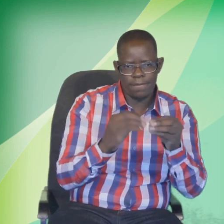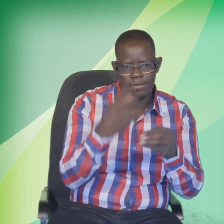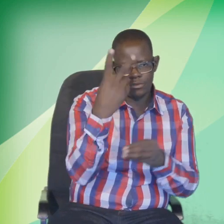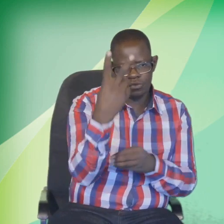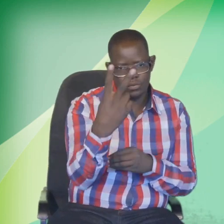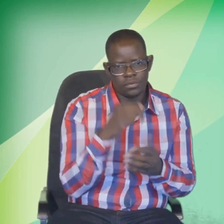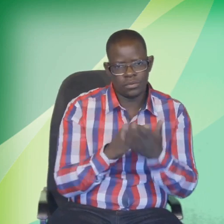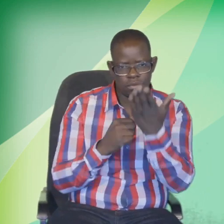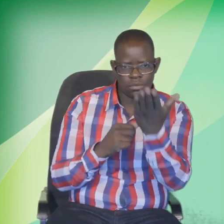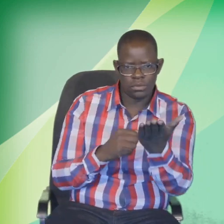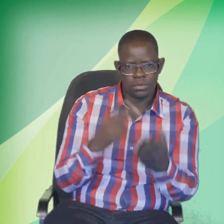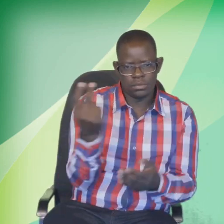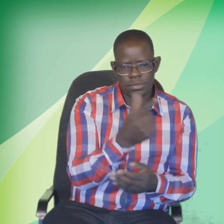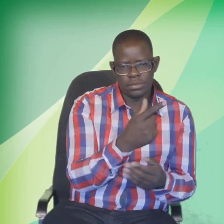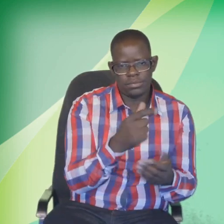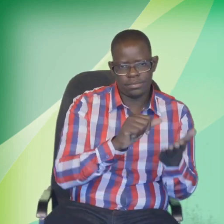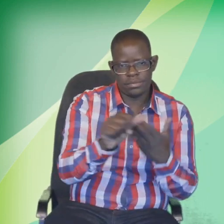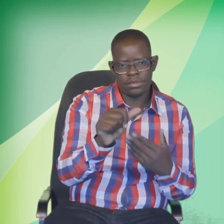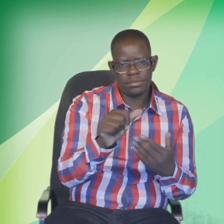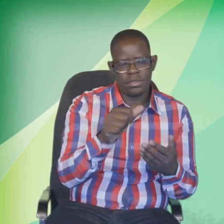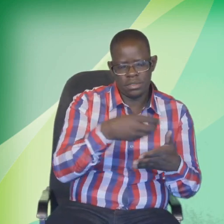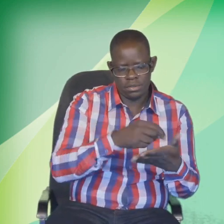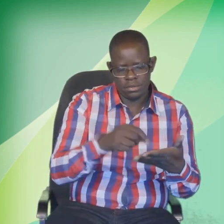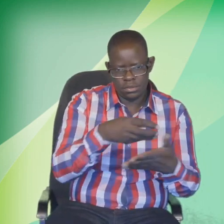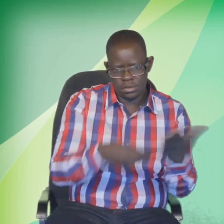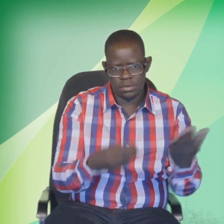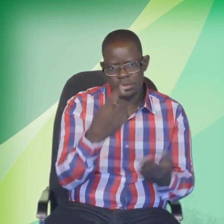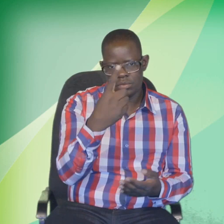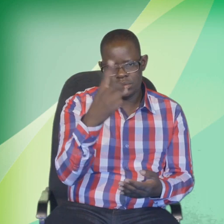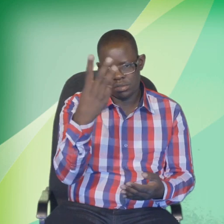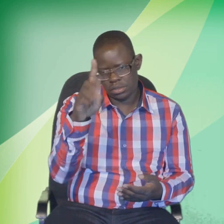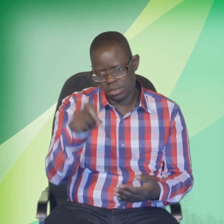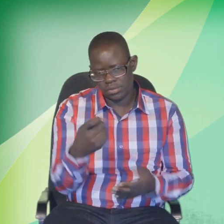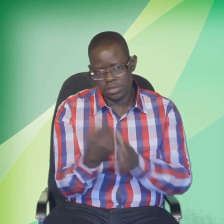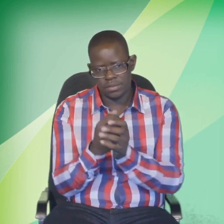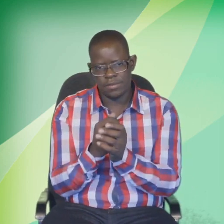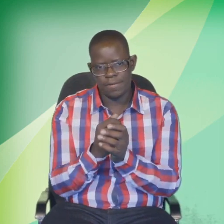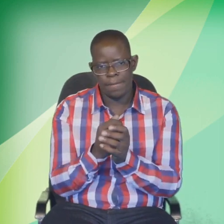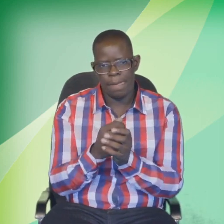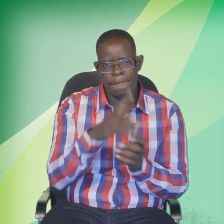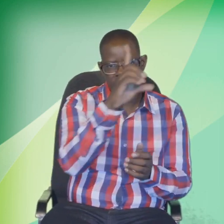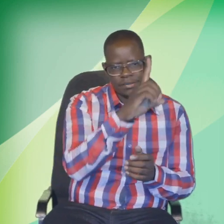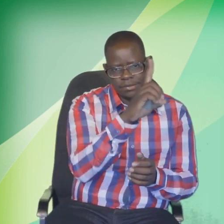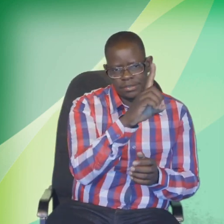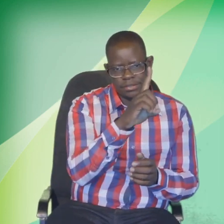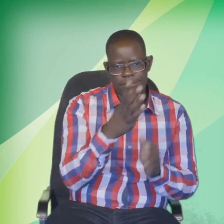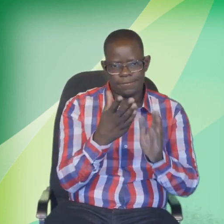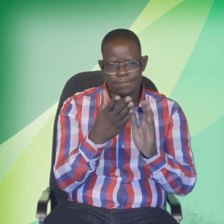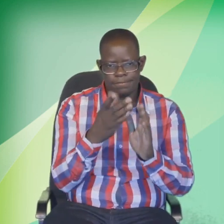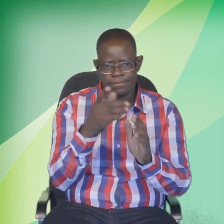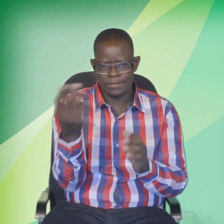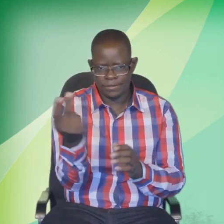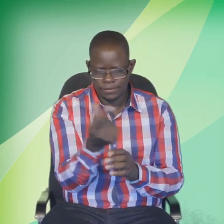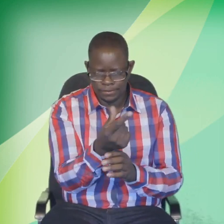2. Bought goods and paid by check with 13,000. On the debit side,